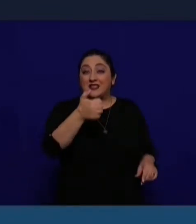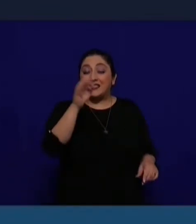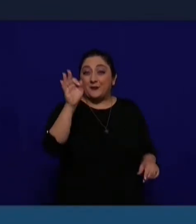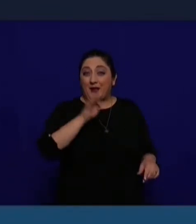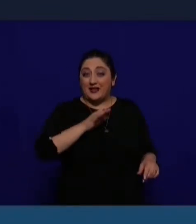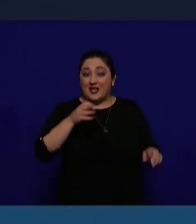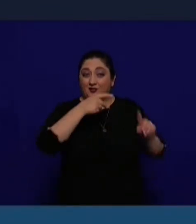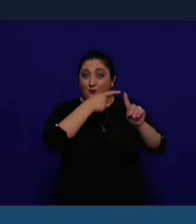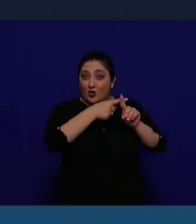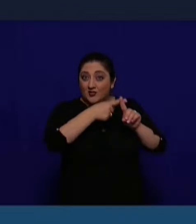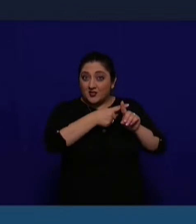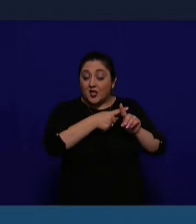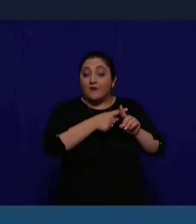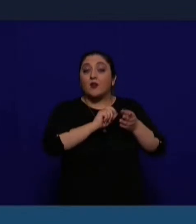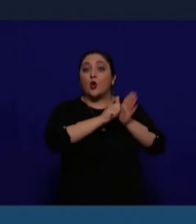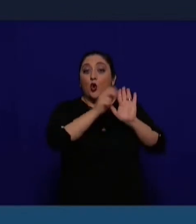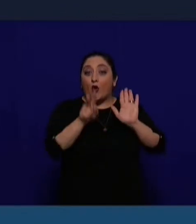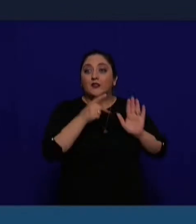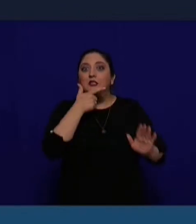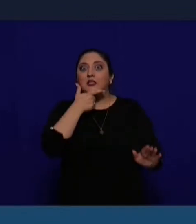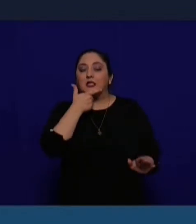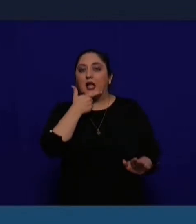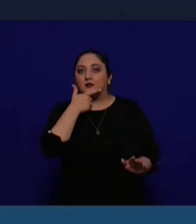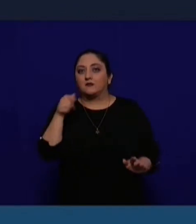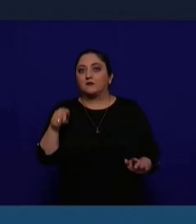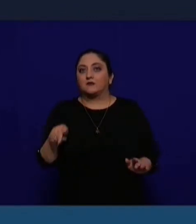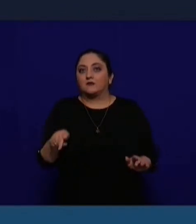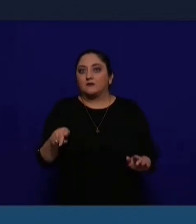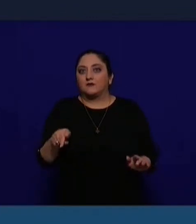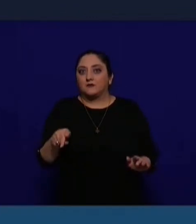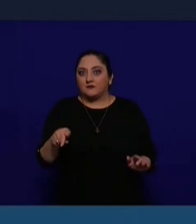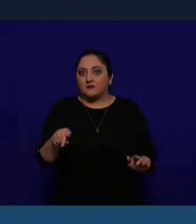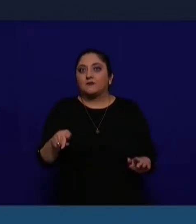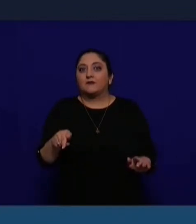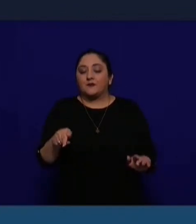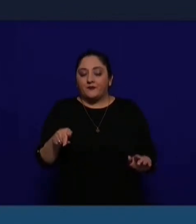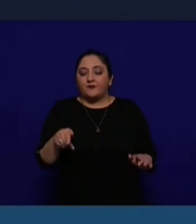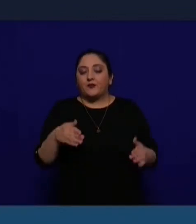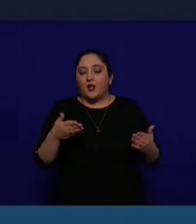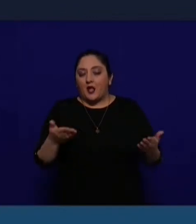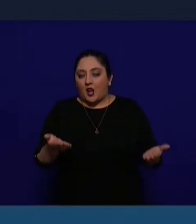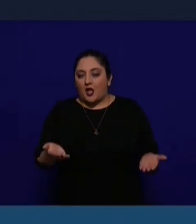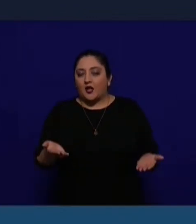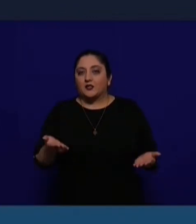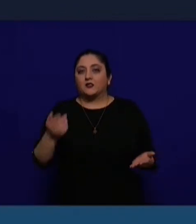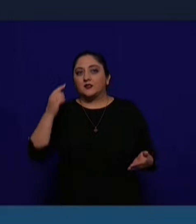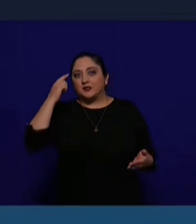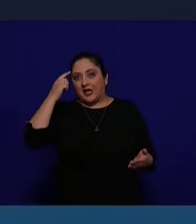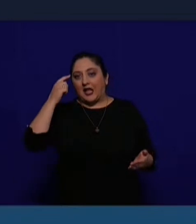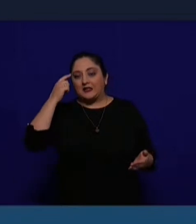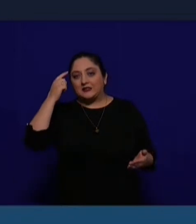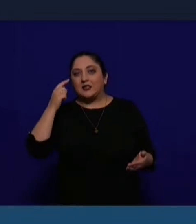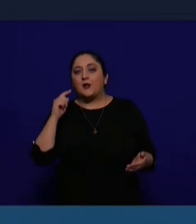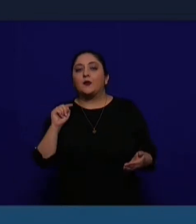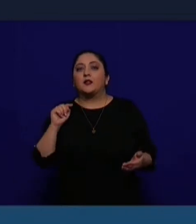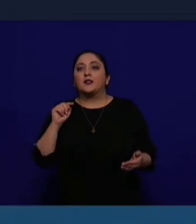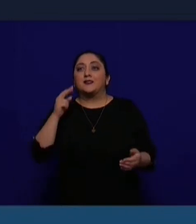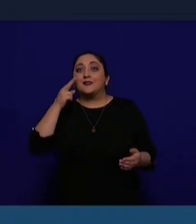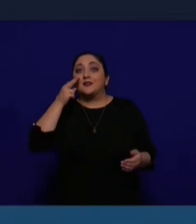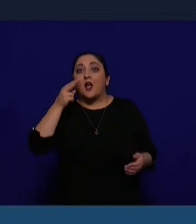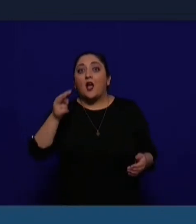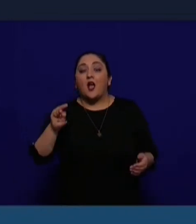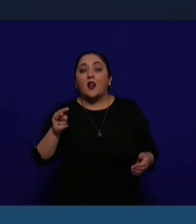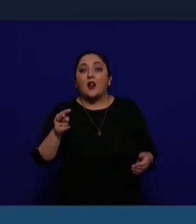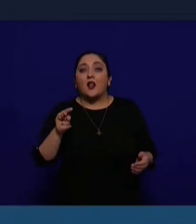tal-każijiet pożittivi dal-aħħar kienu ġejjin min-naħa tal-varjant. U bekk inti tara li l-varjant qiegħed